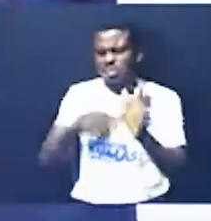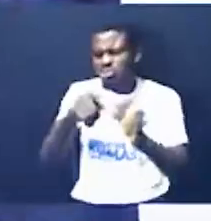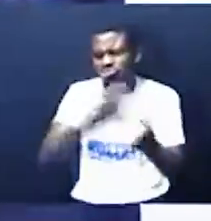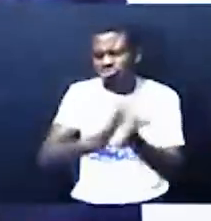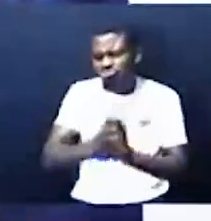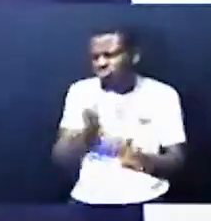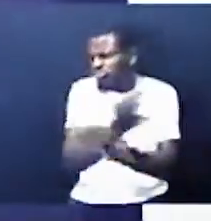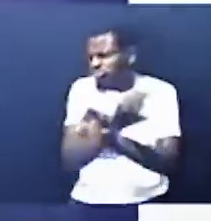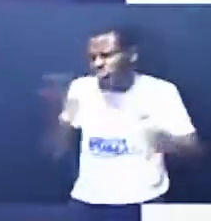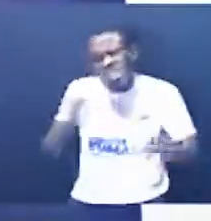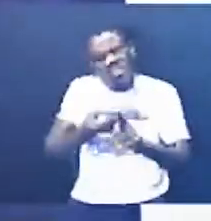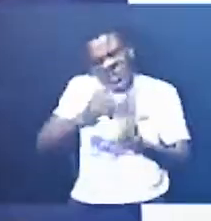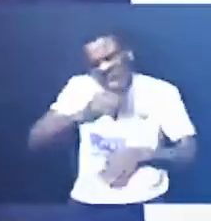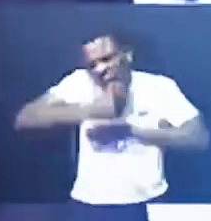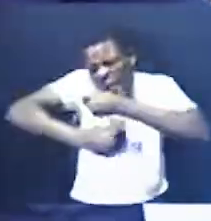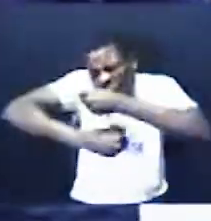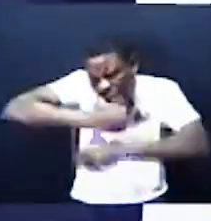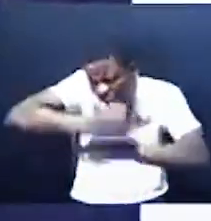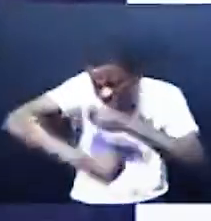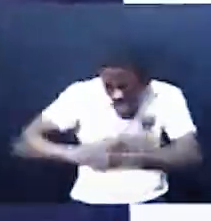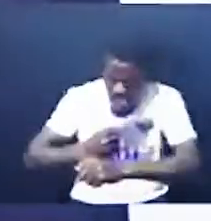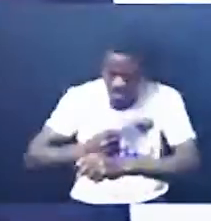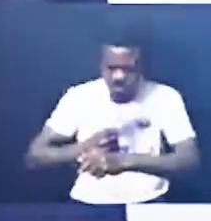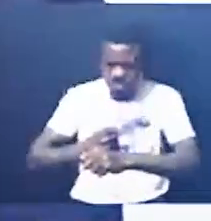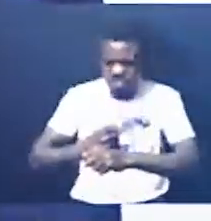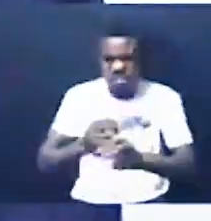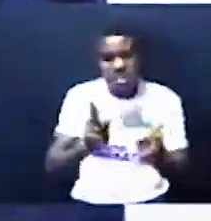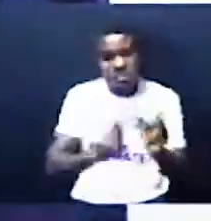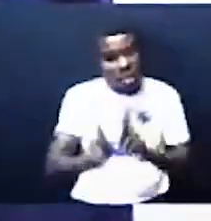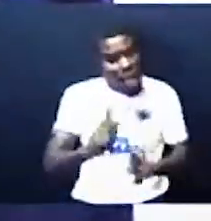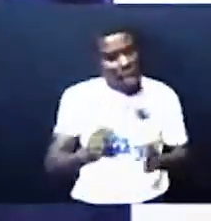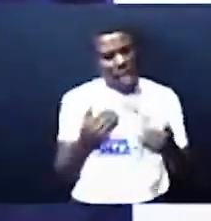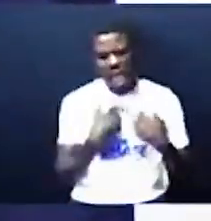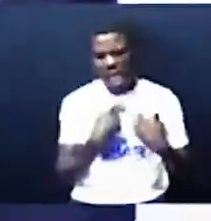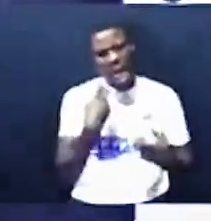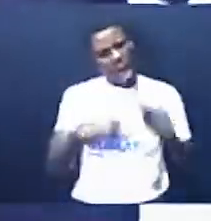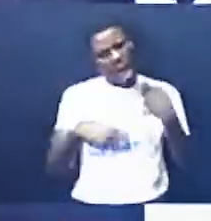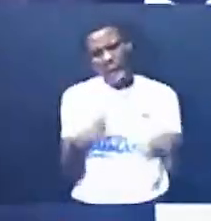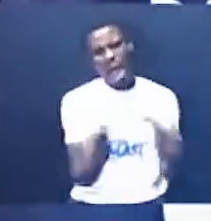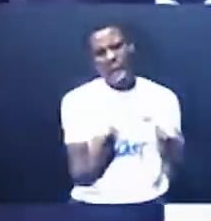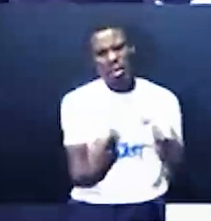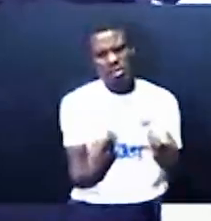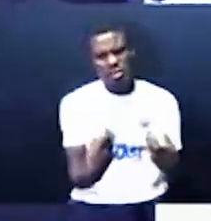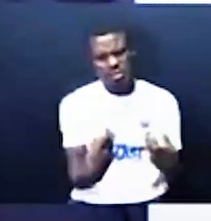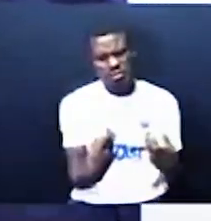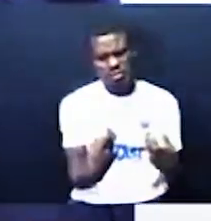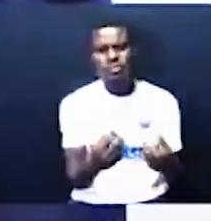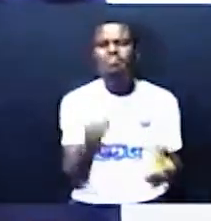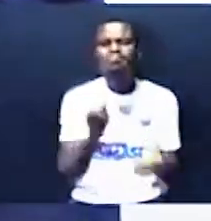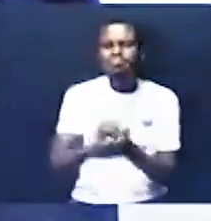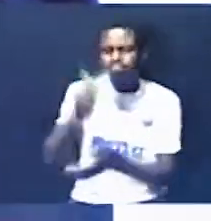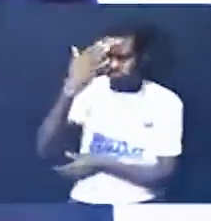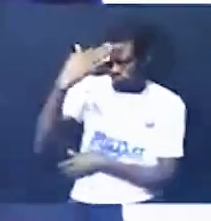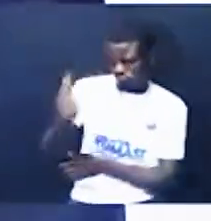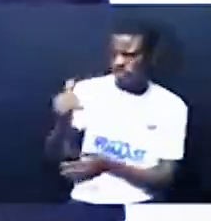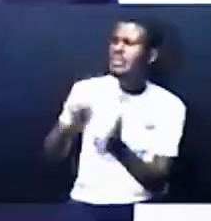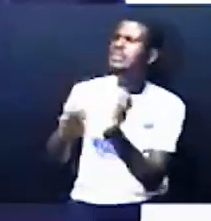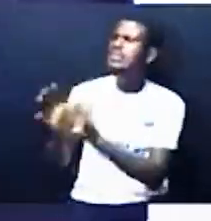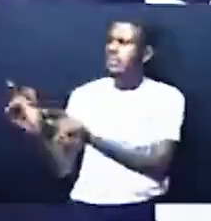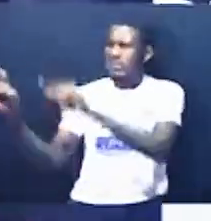free from your suffering. People have needs. That is why Jesus